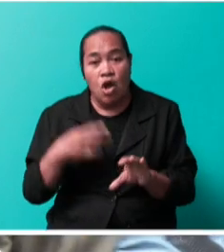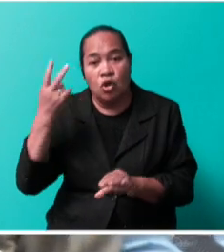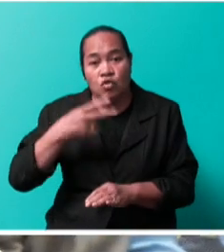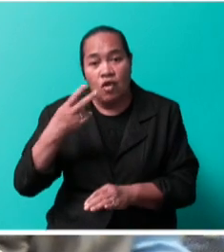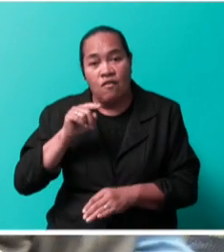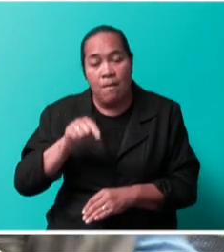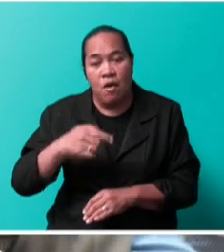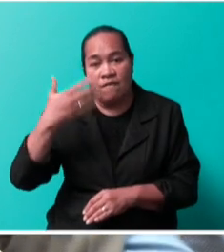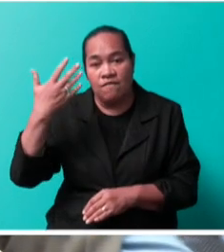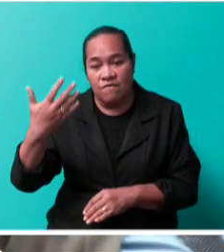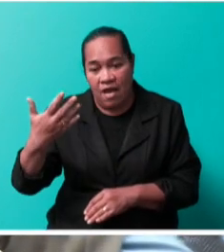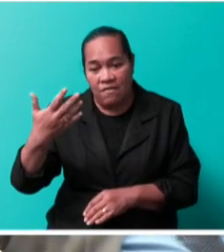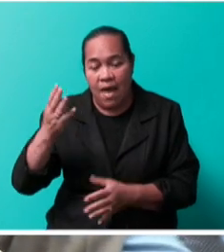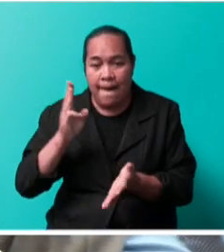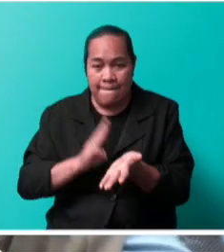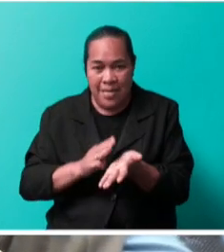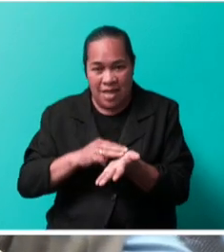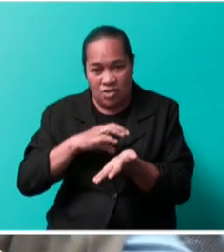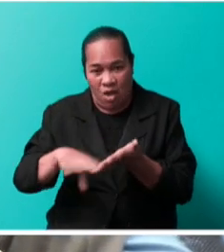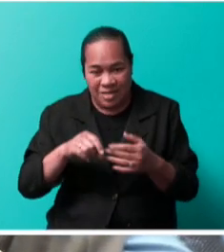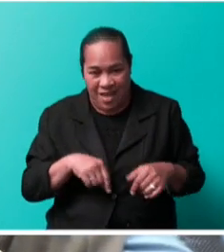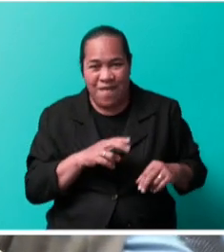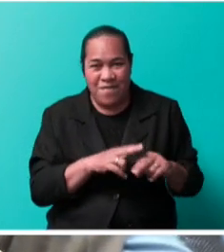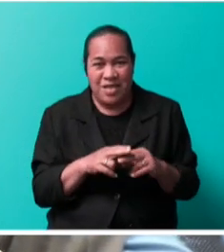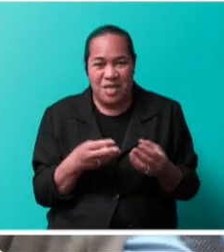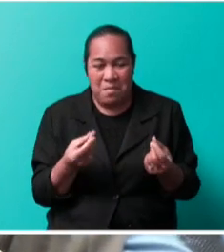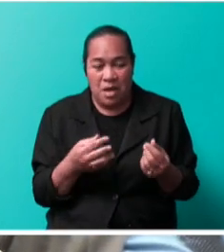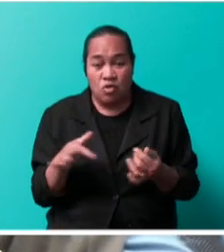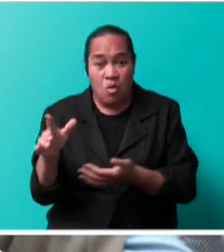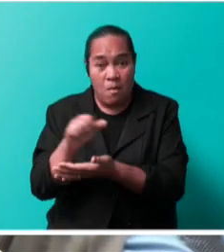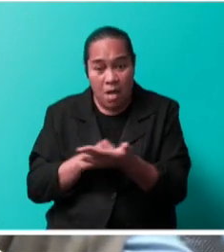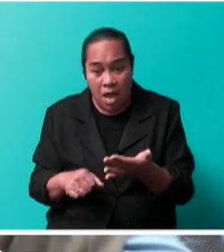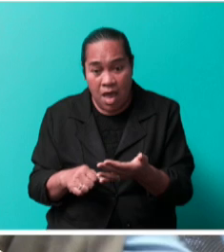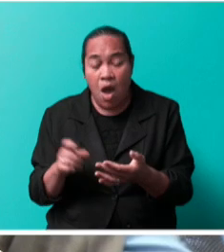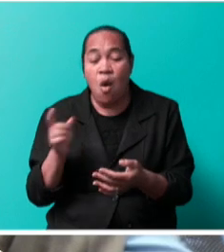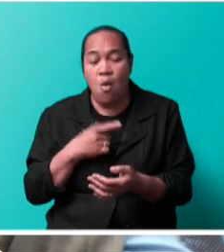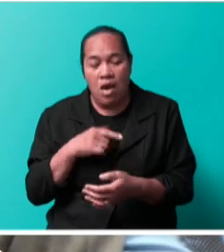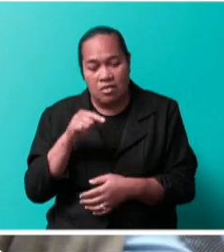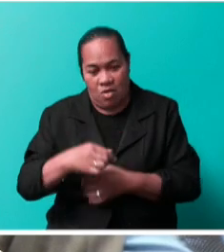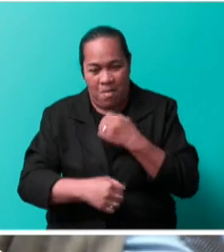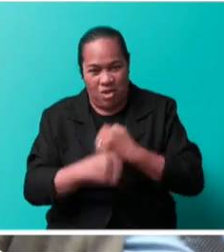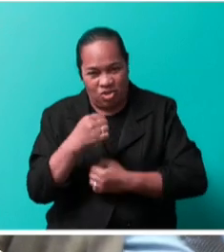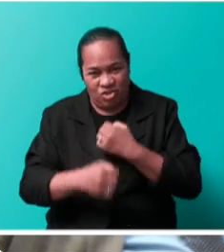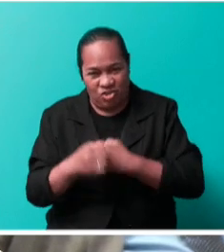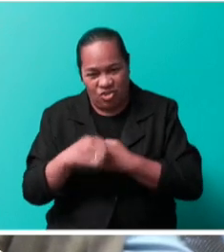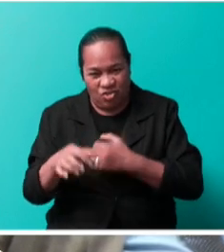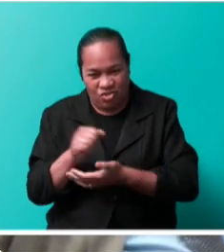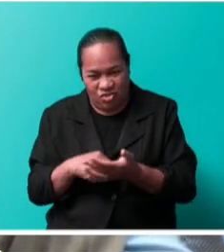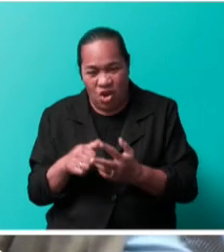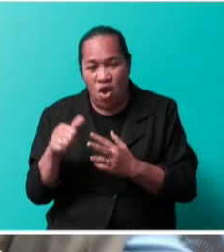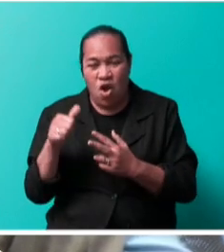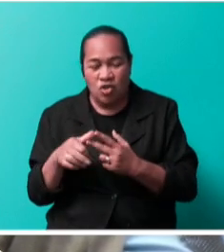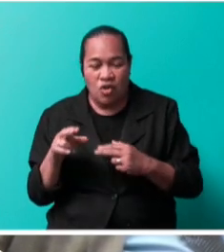12.5 million Fijian dollars for the procurement of solid waste management heavy machinery and equipment for